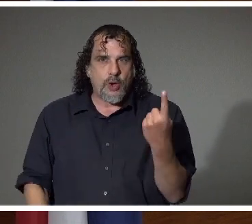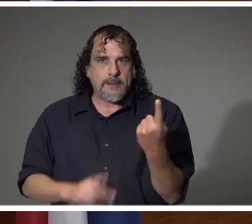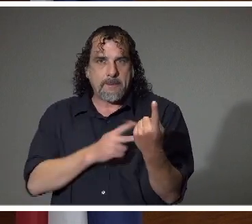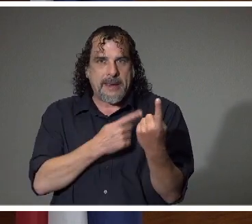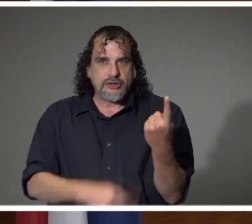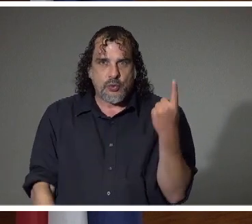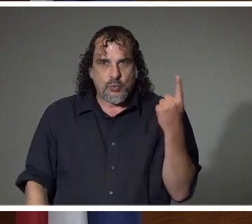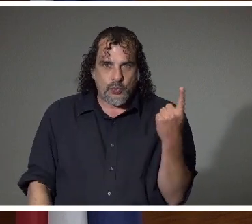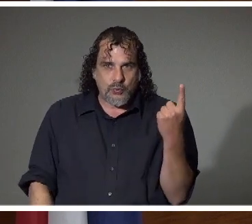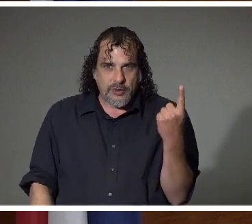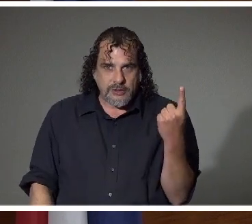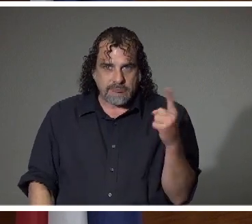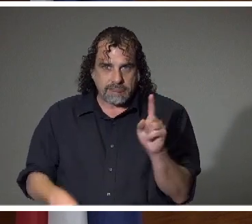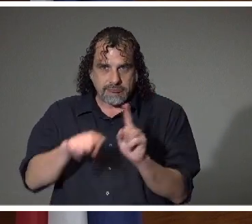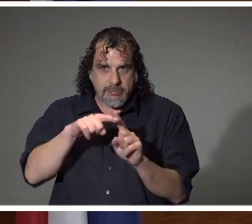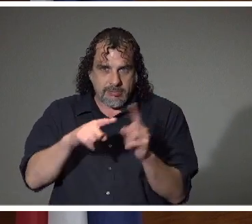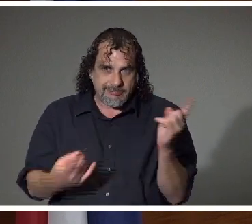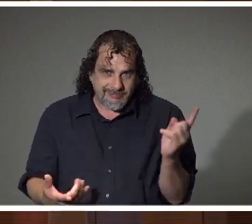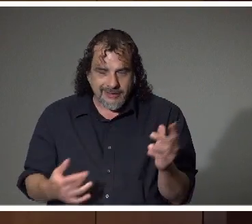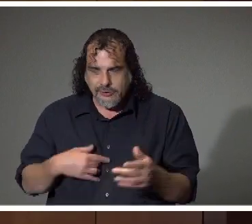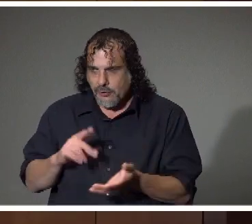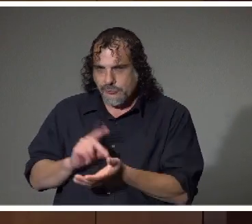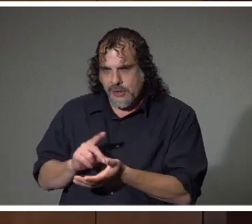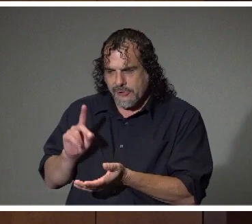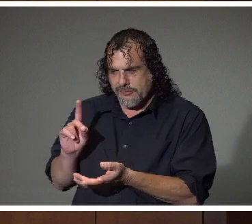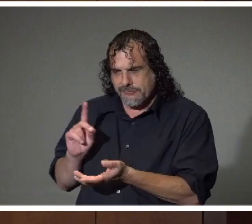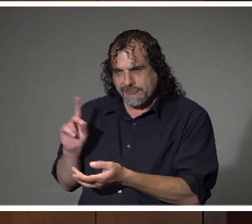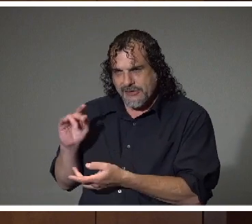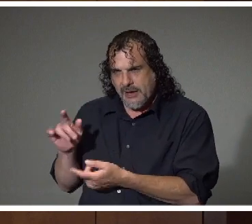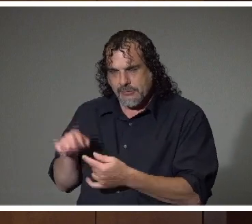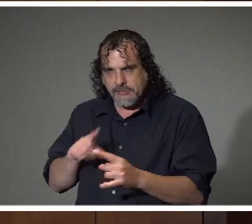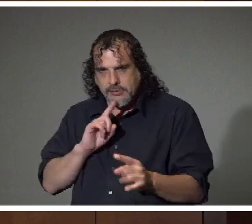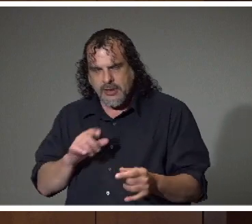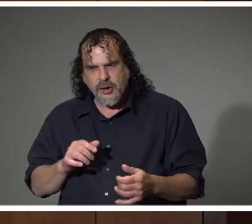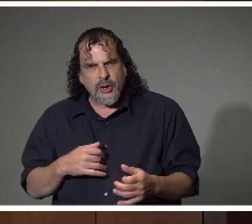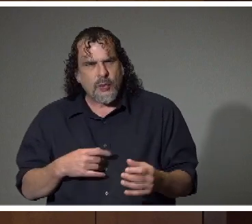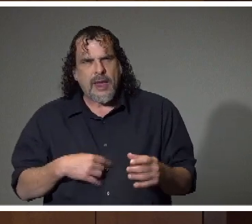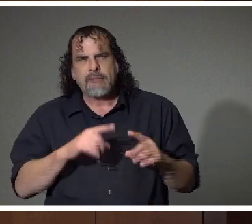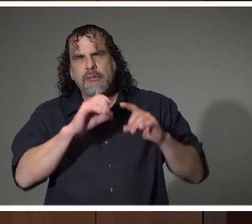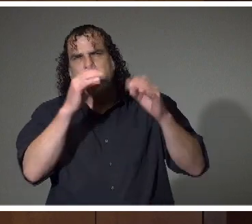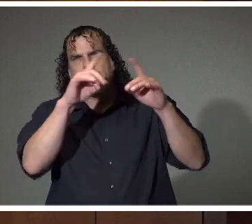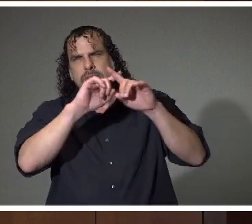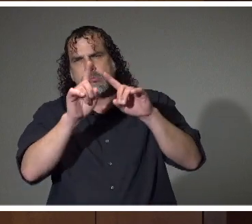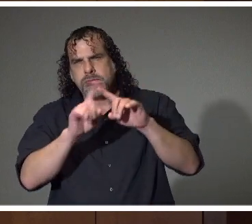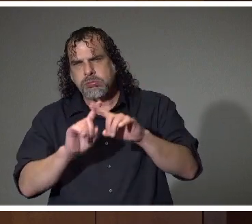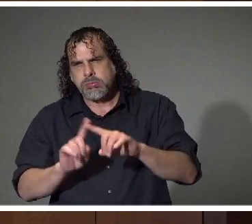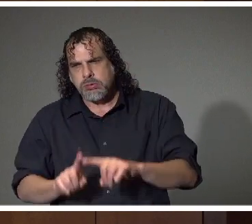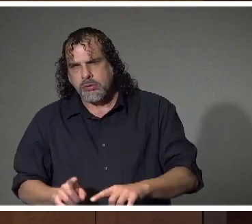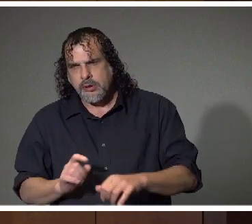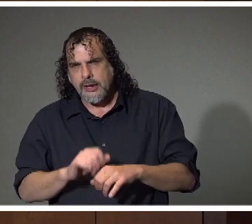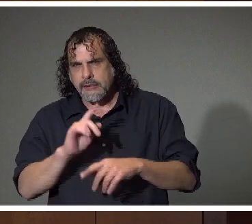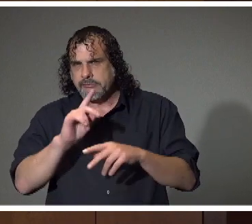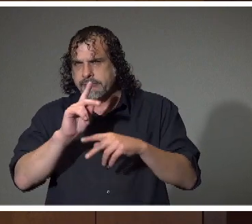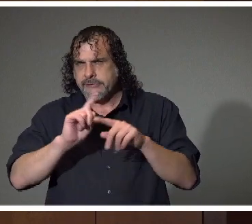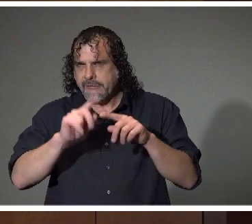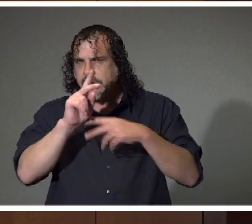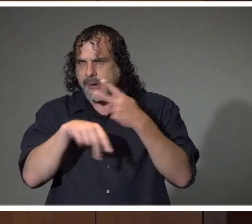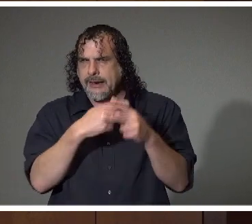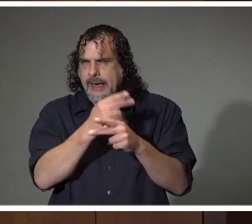testing positive. And so I'll let Dr. Dobbs speak to that. We have numerous outbreaks across the state that we're monitoring in different type of